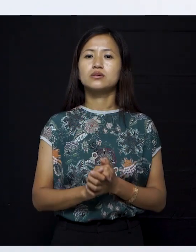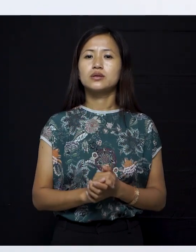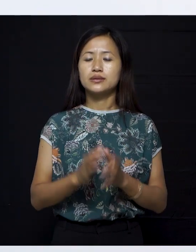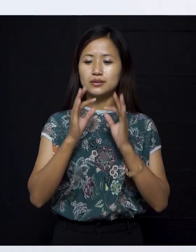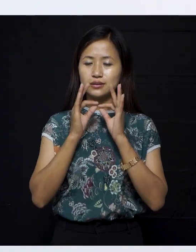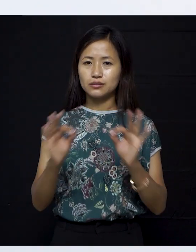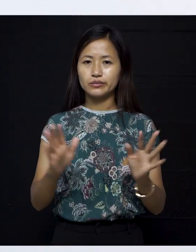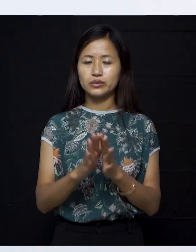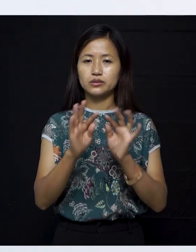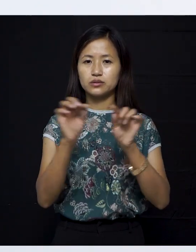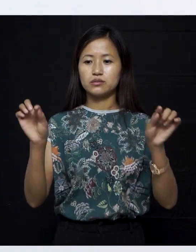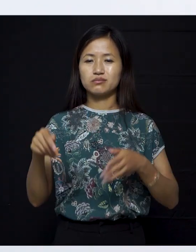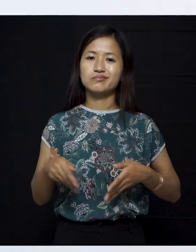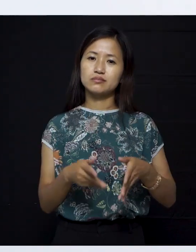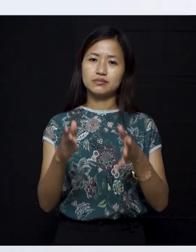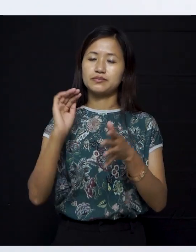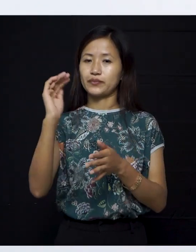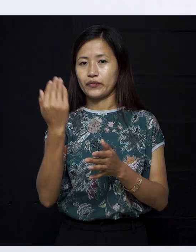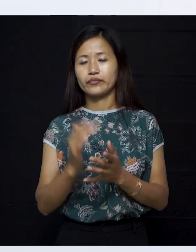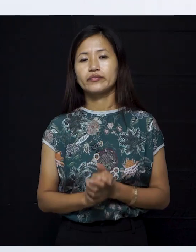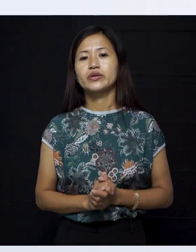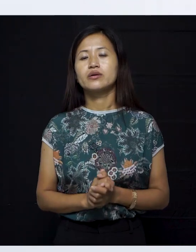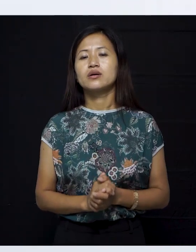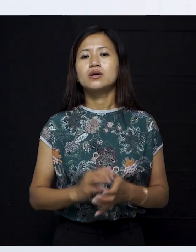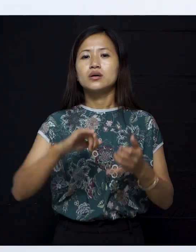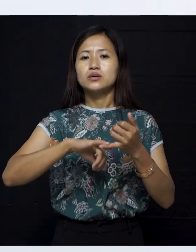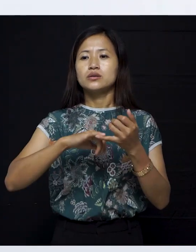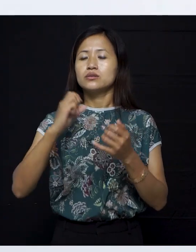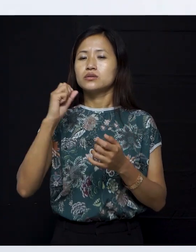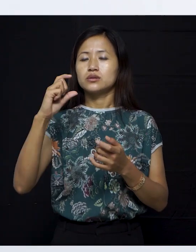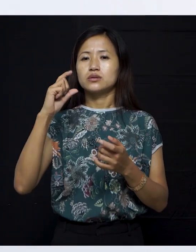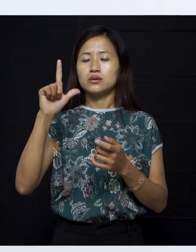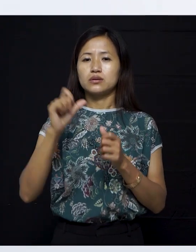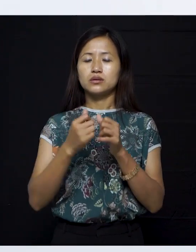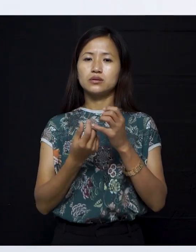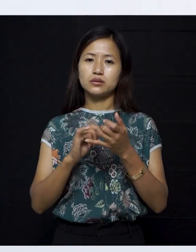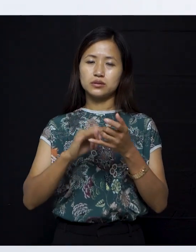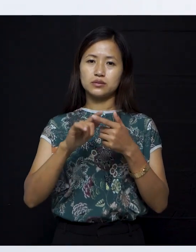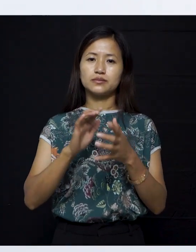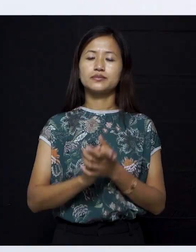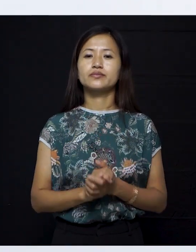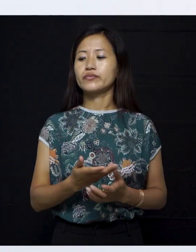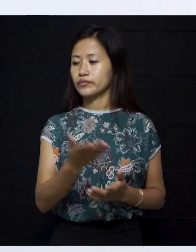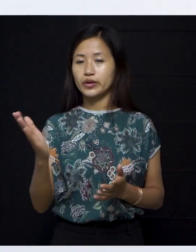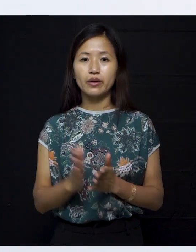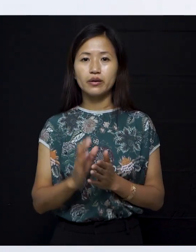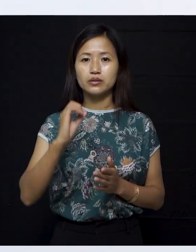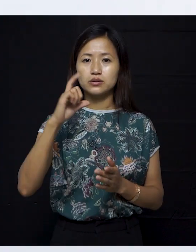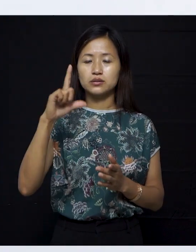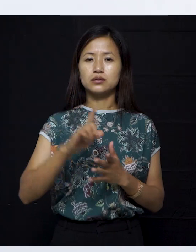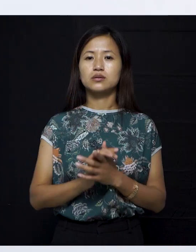simple sentence in some ways, okay? And then the subordinate clause. In a subordinate clause, there will be a clause